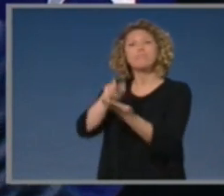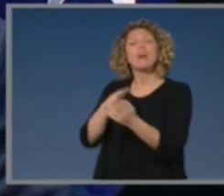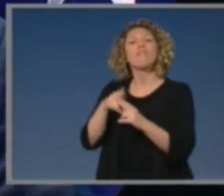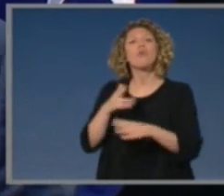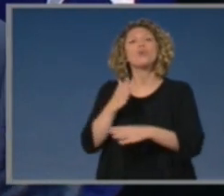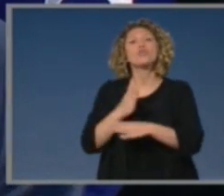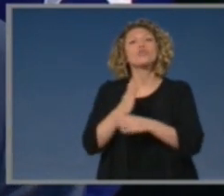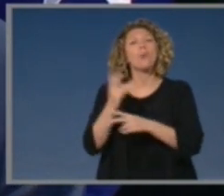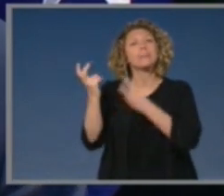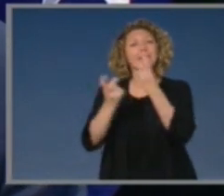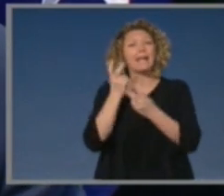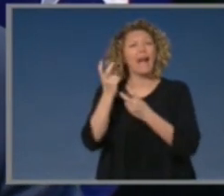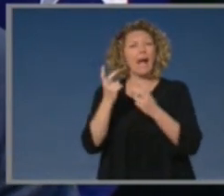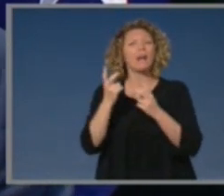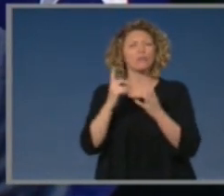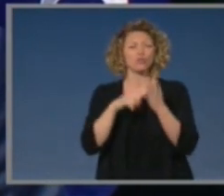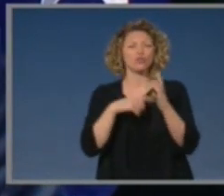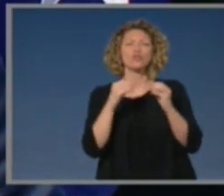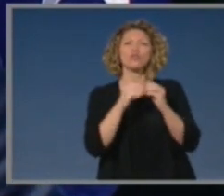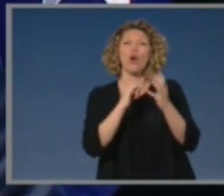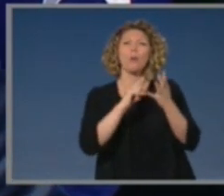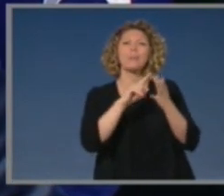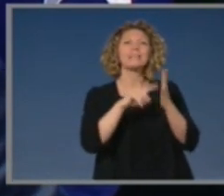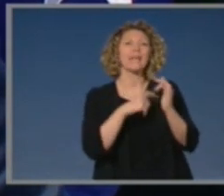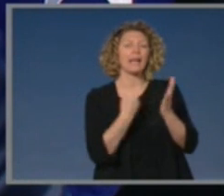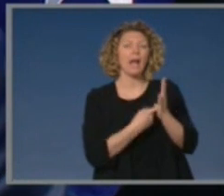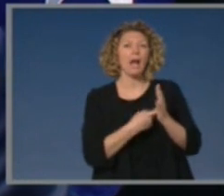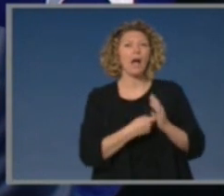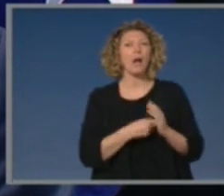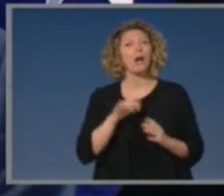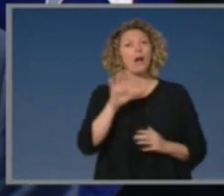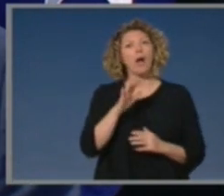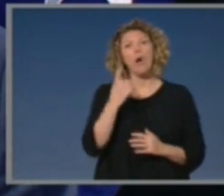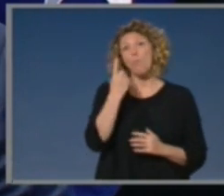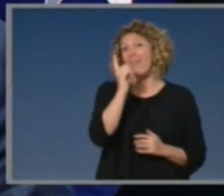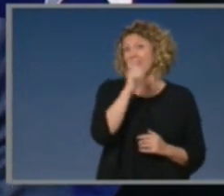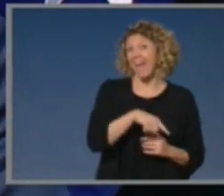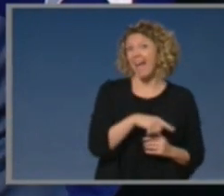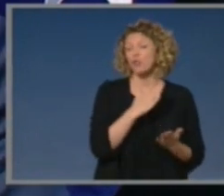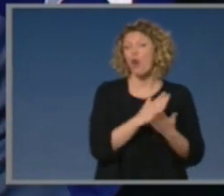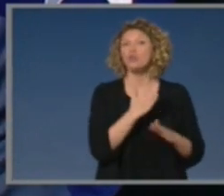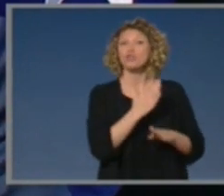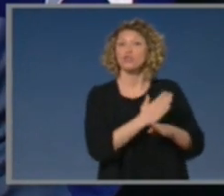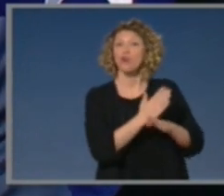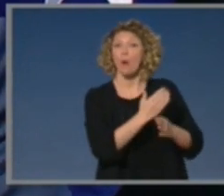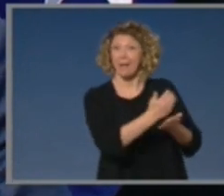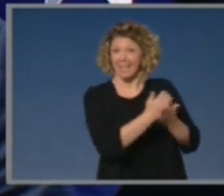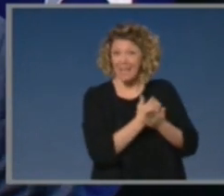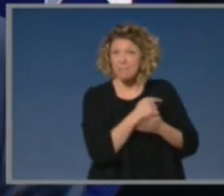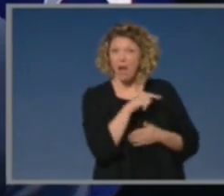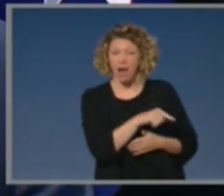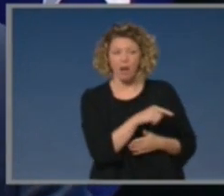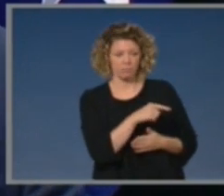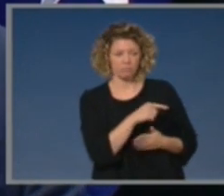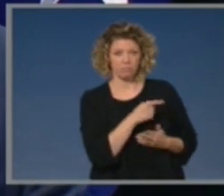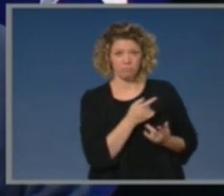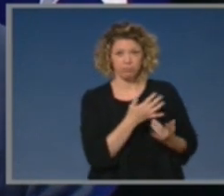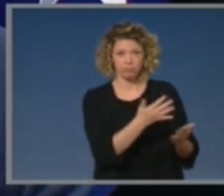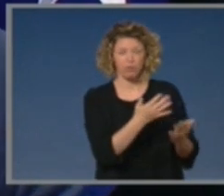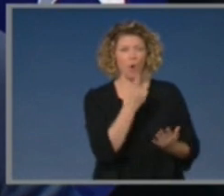million are estimated to be on JobKeeper. 1 million or more than 1 million, I should say,